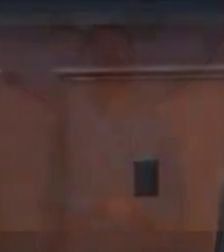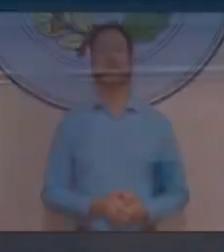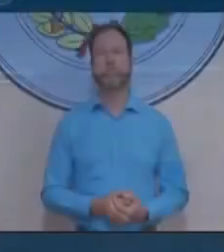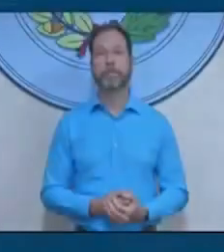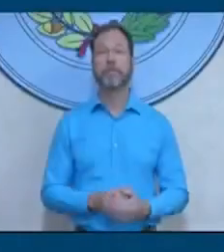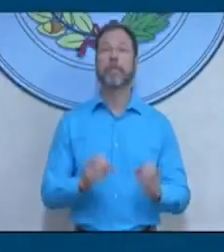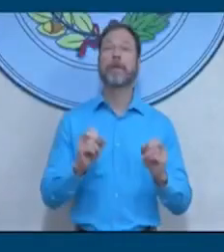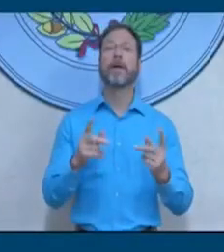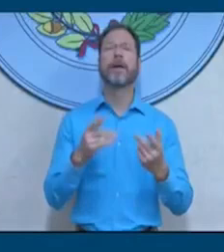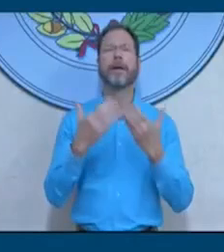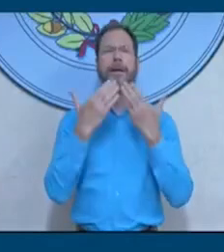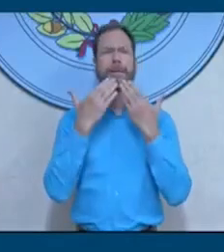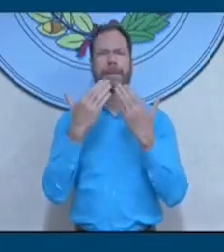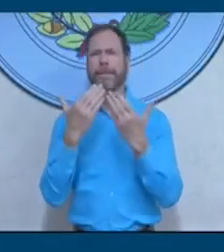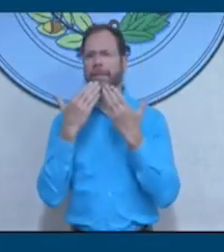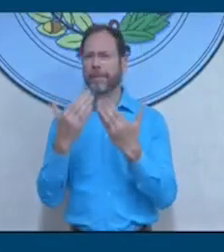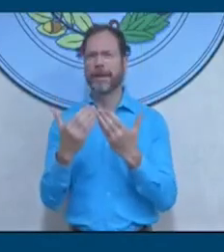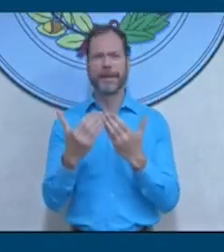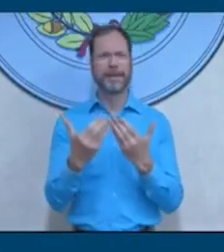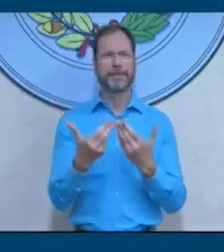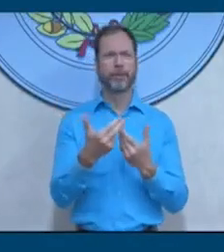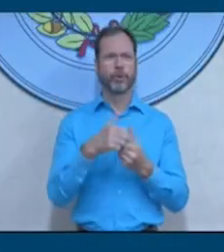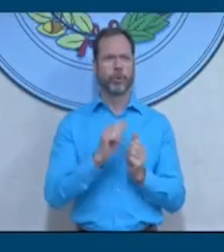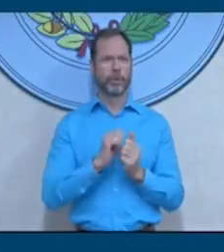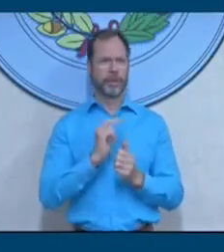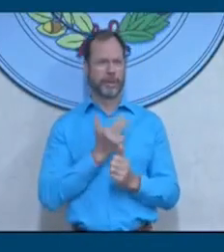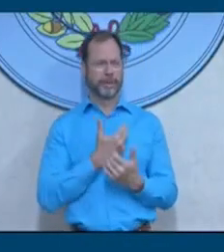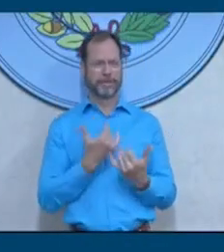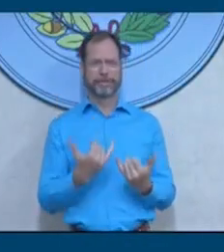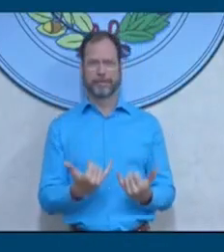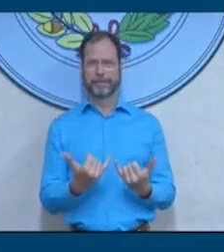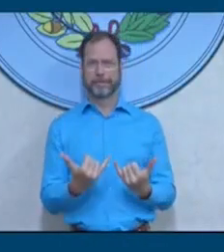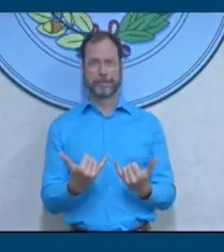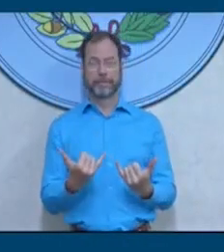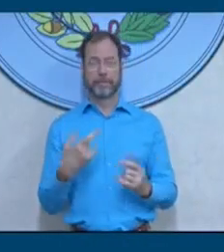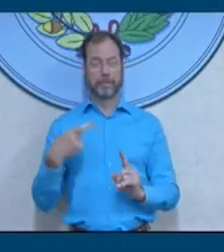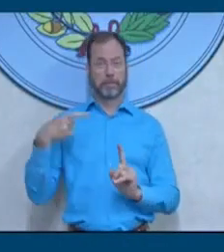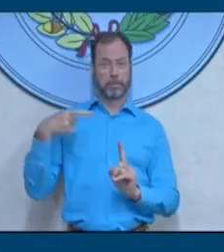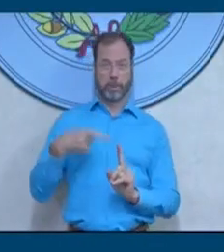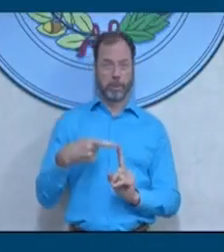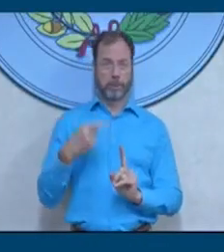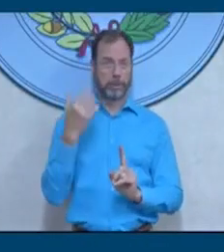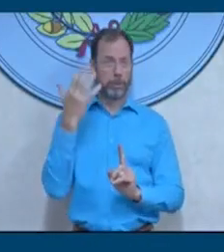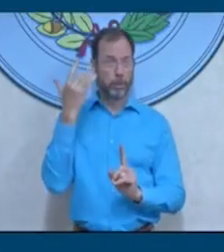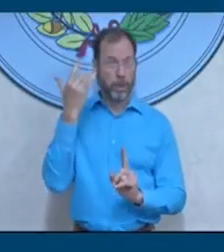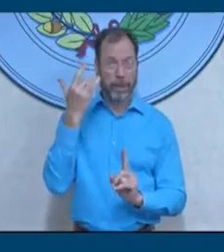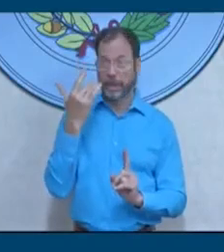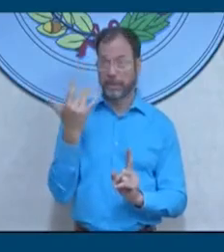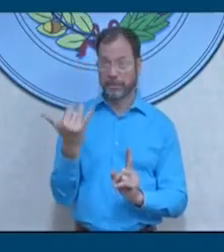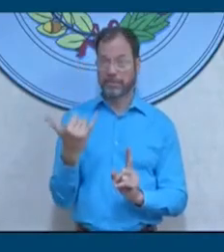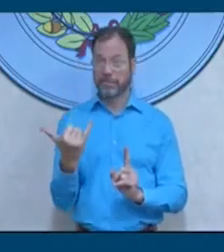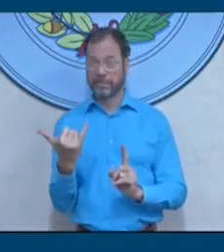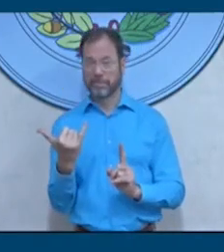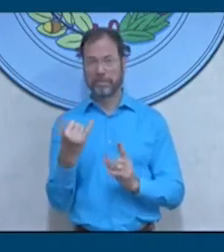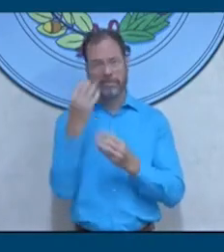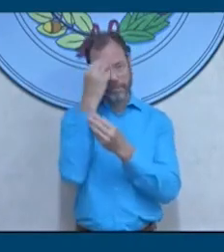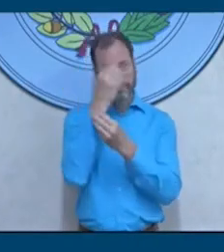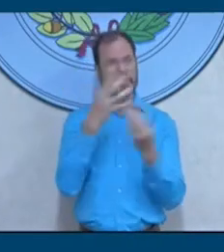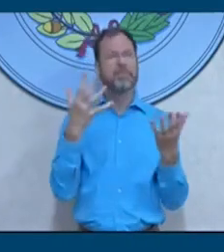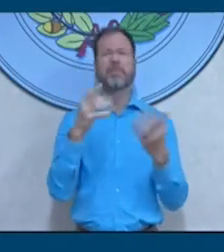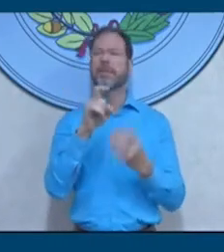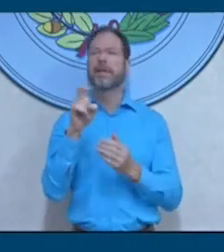good. Listen, I want to thank everybody for being with us here today. We're here today to let Texans know about